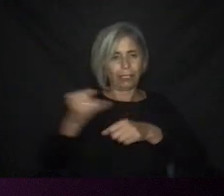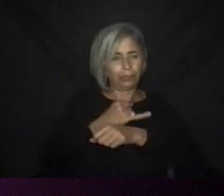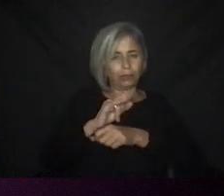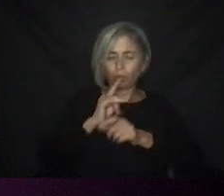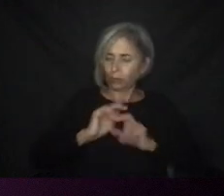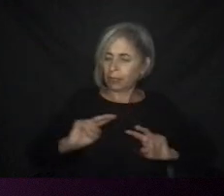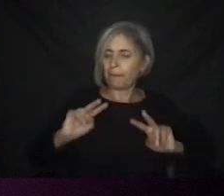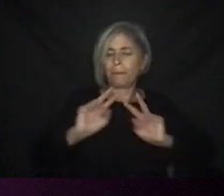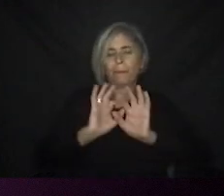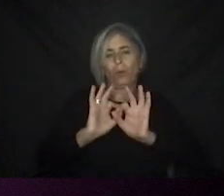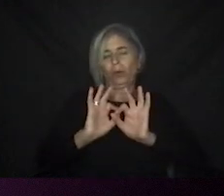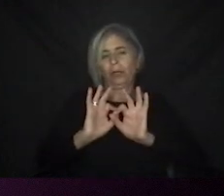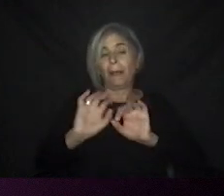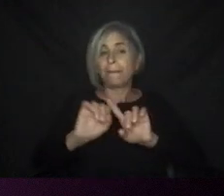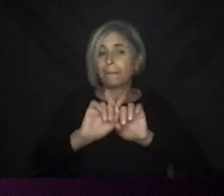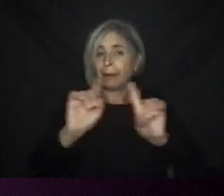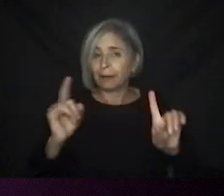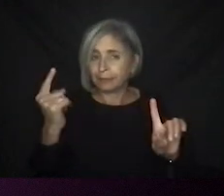very important.